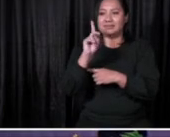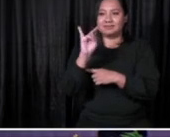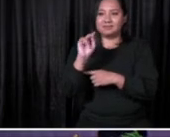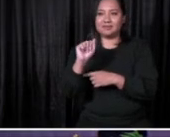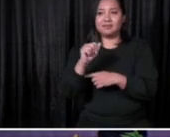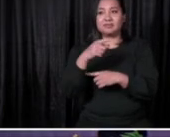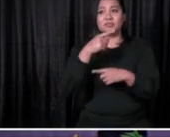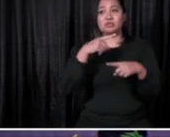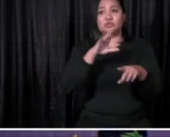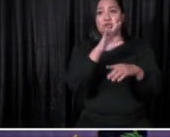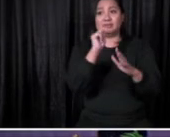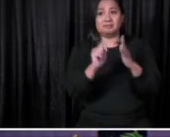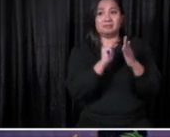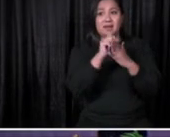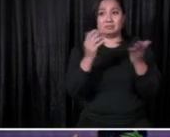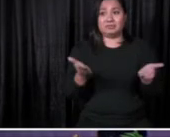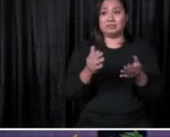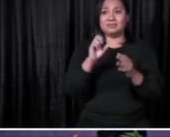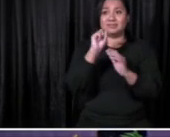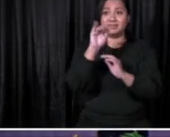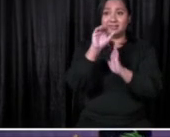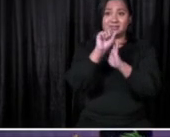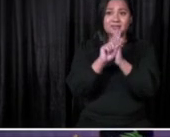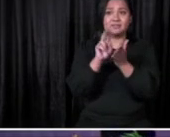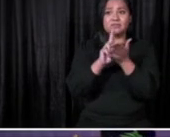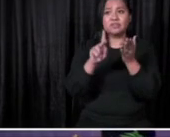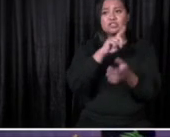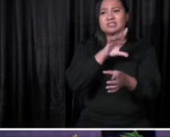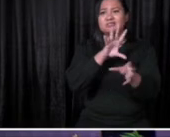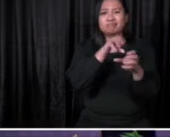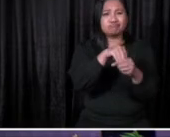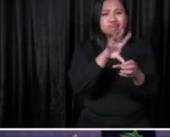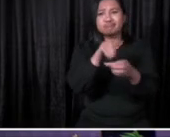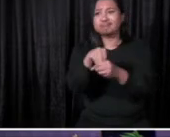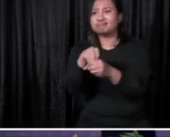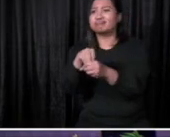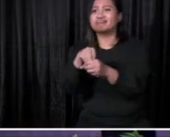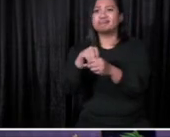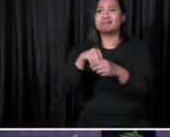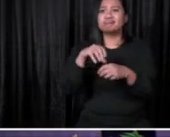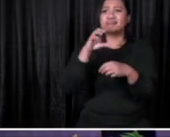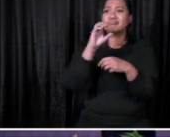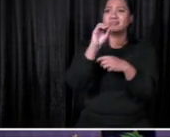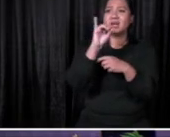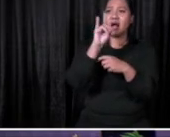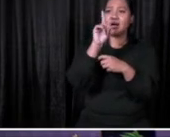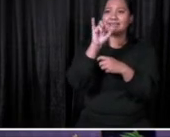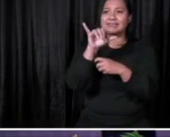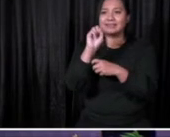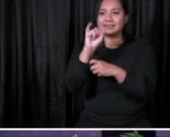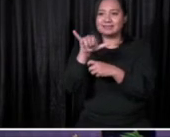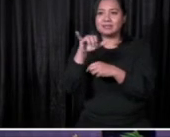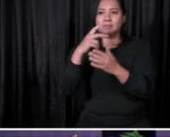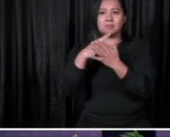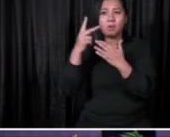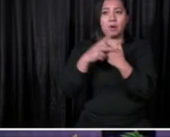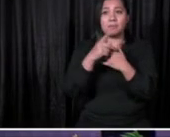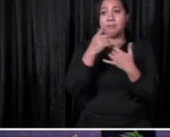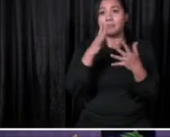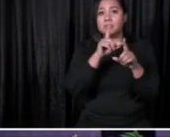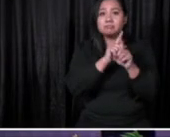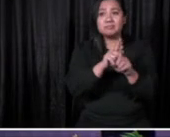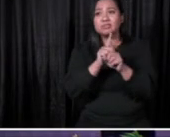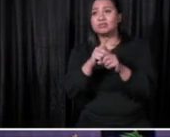State, she participated in the Odyssey Mentoring Program as a mentee, mentor, and